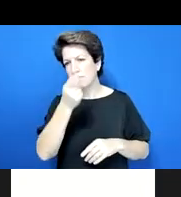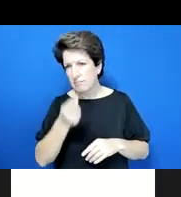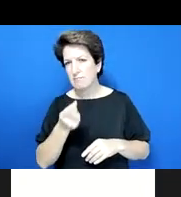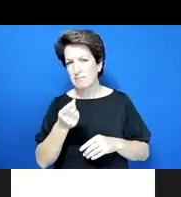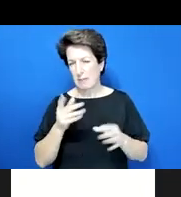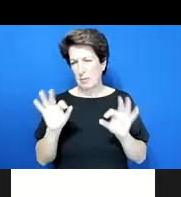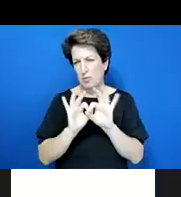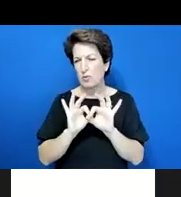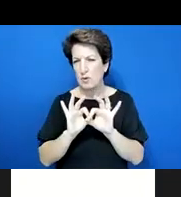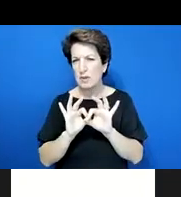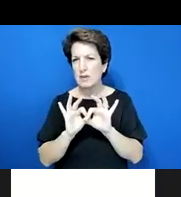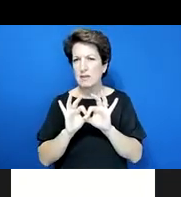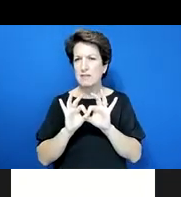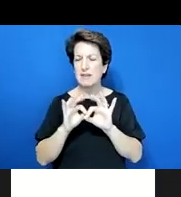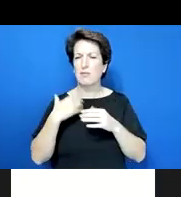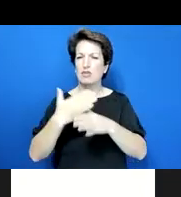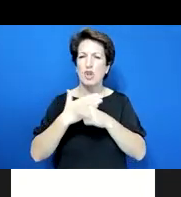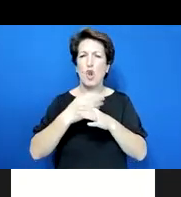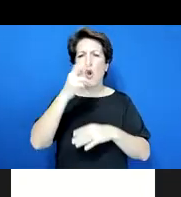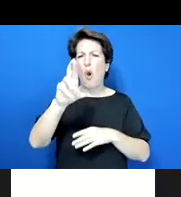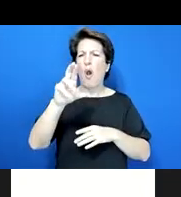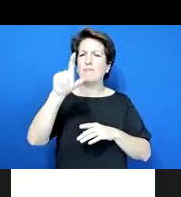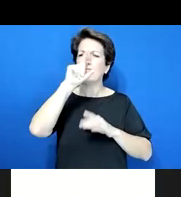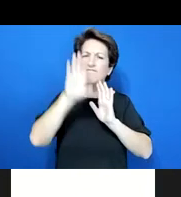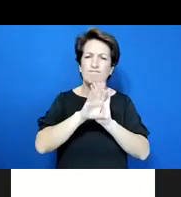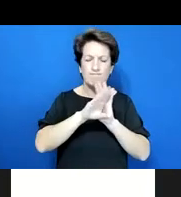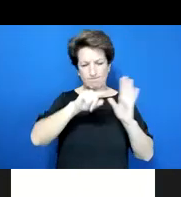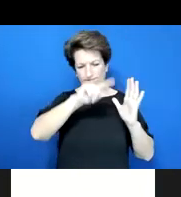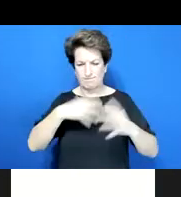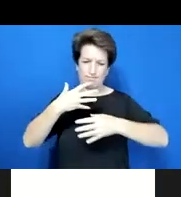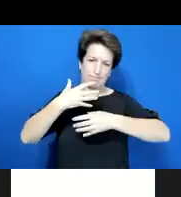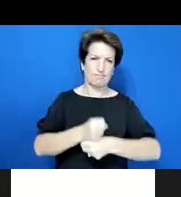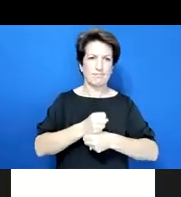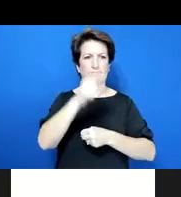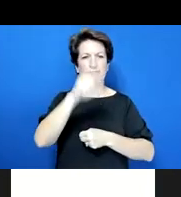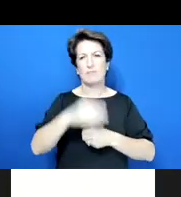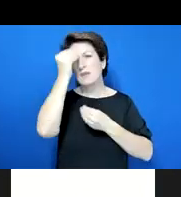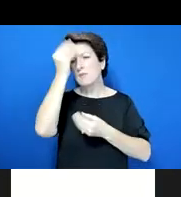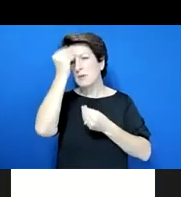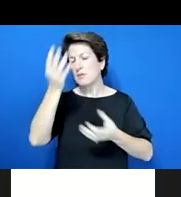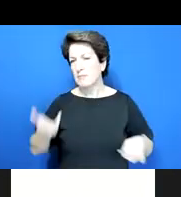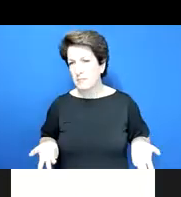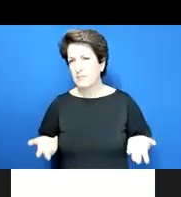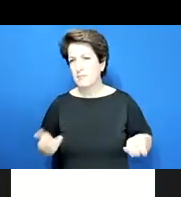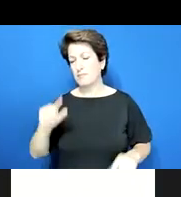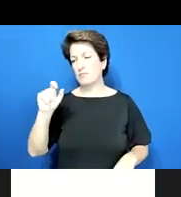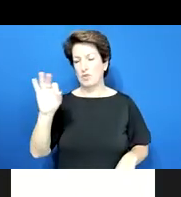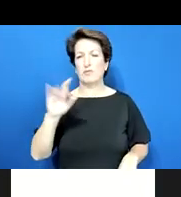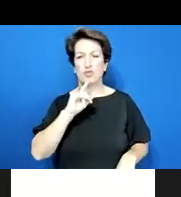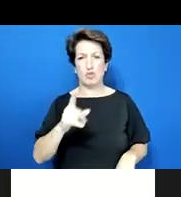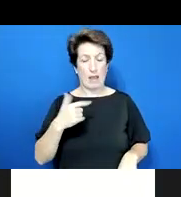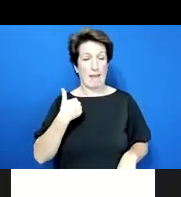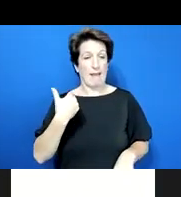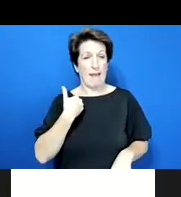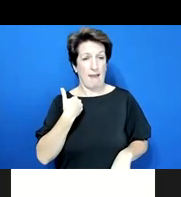another way to present it so we can get it out when people do vaccine outreach work. Sure. There are actually